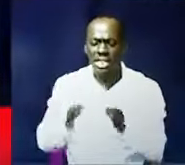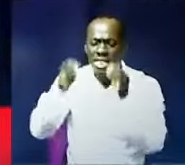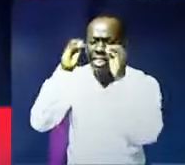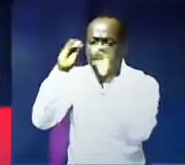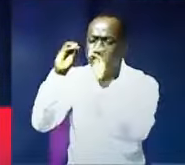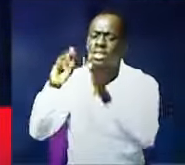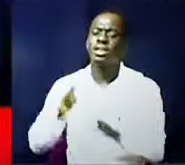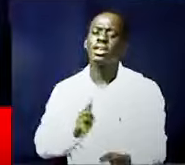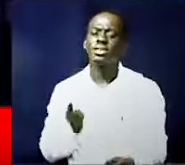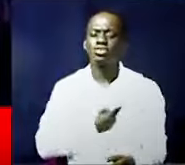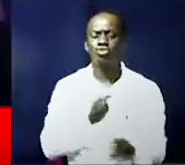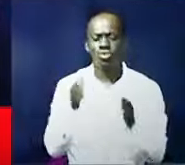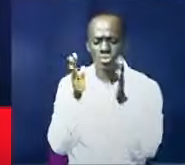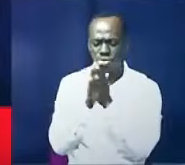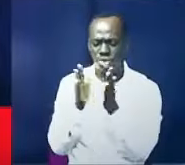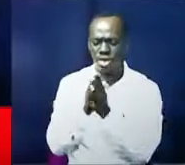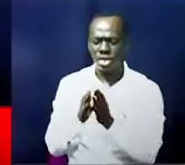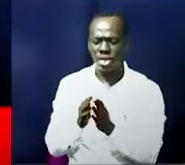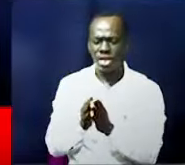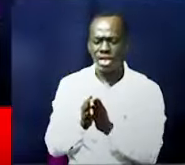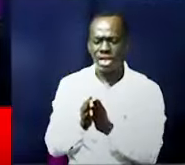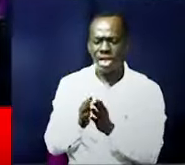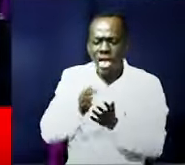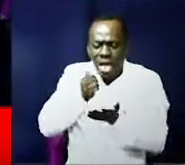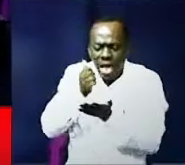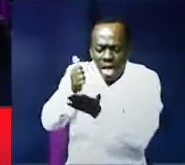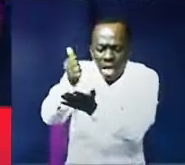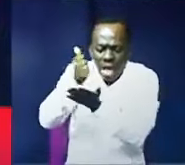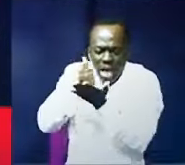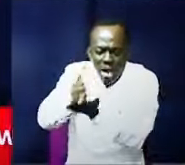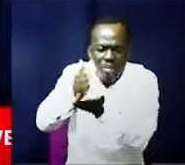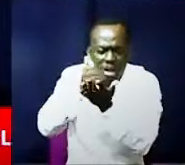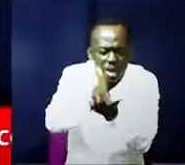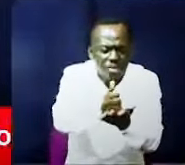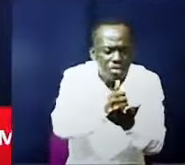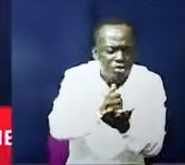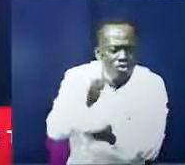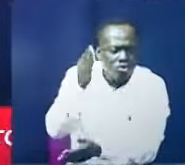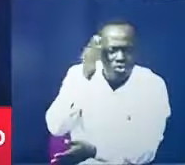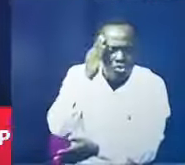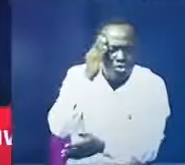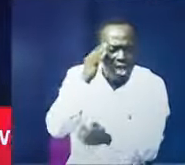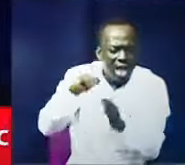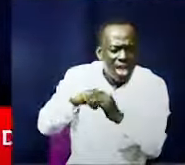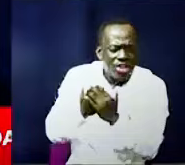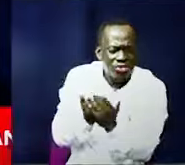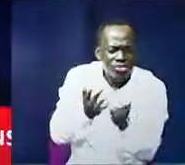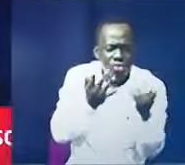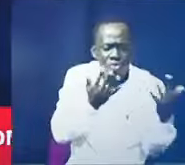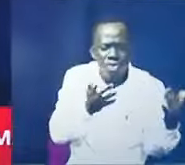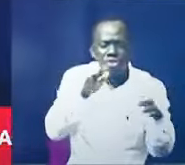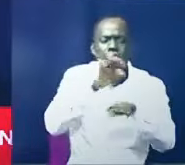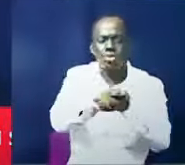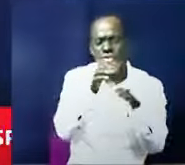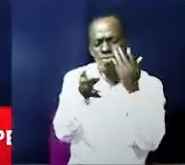Help us to know how to wait upon you. Just as John taught his